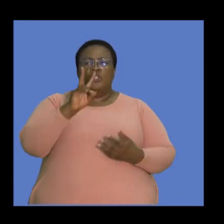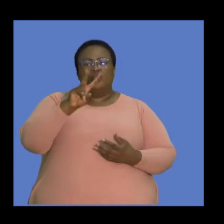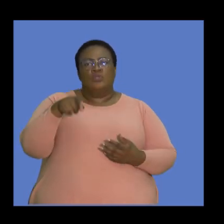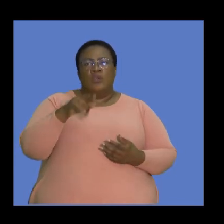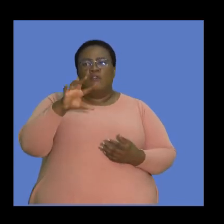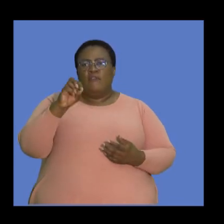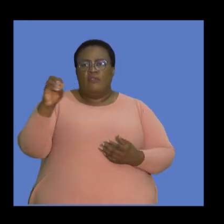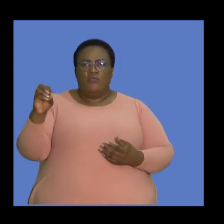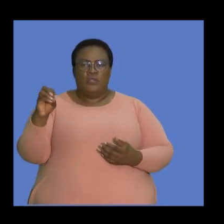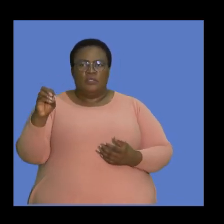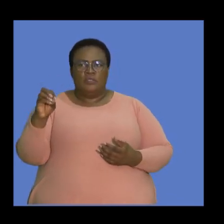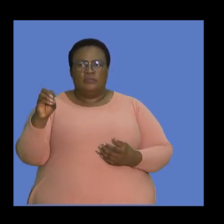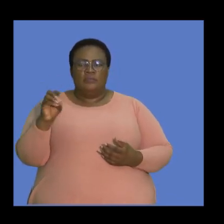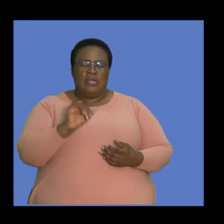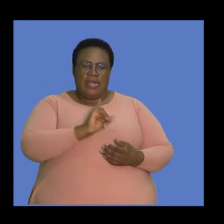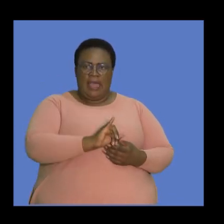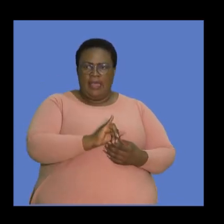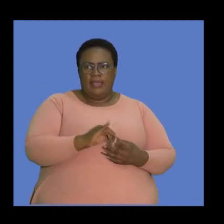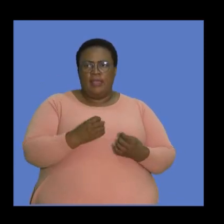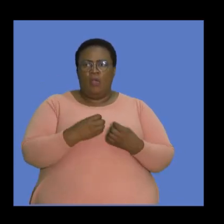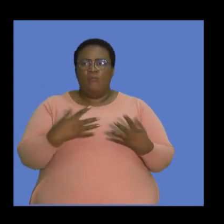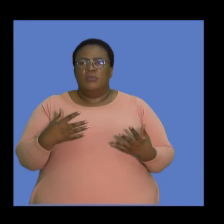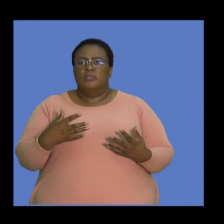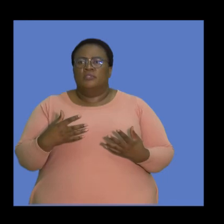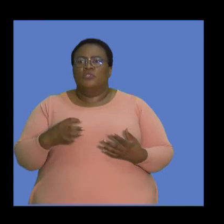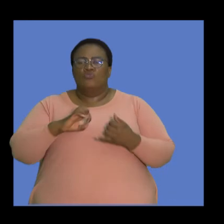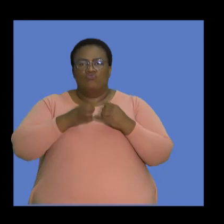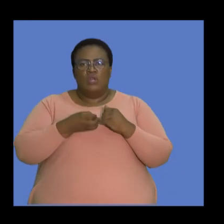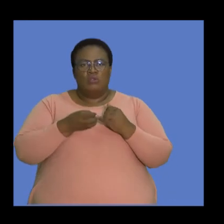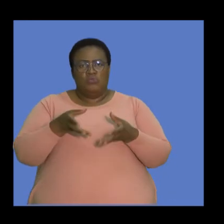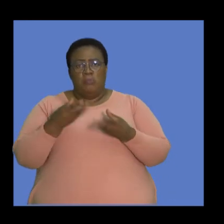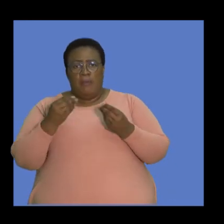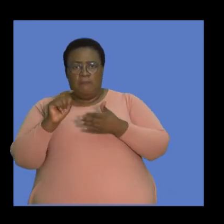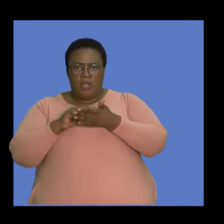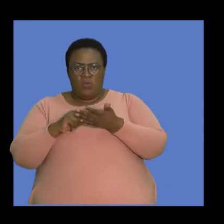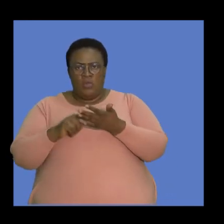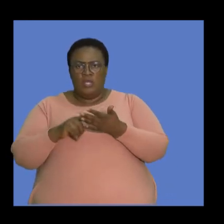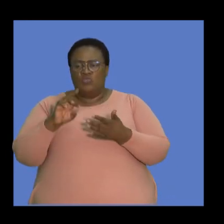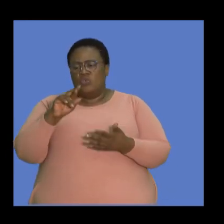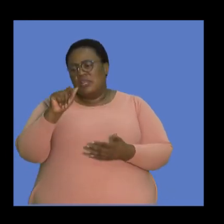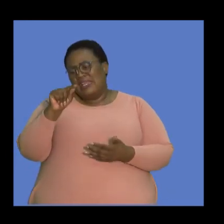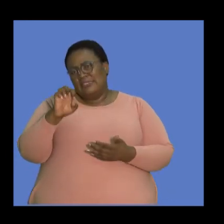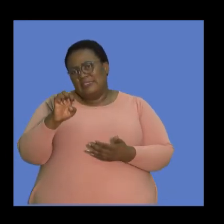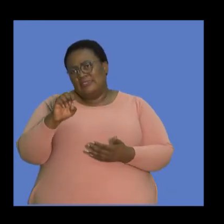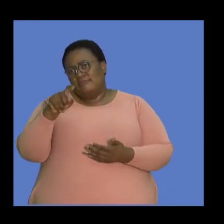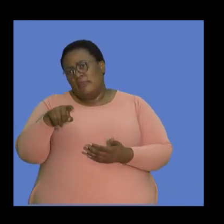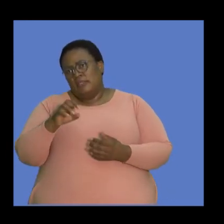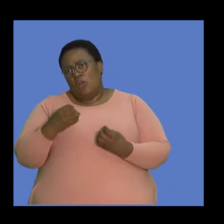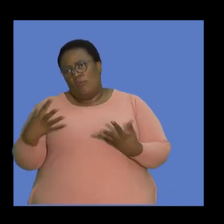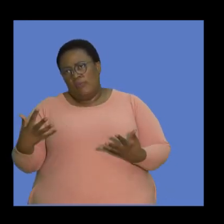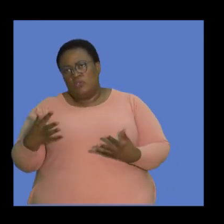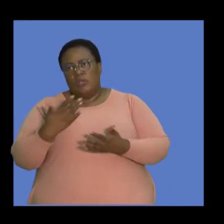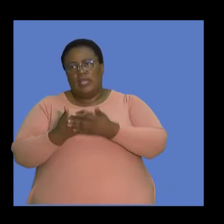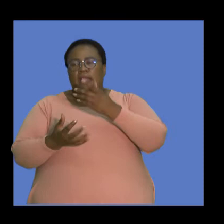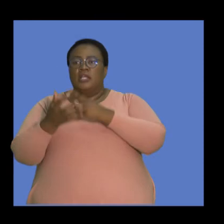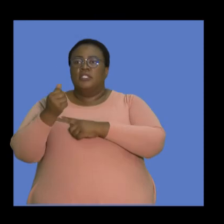is 2,500. The I value is what you are trying to find. What must be my rate so that I can